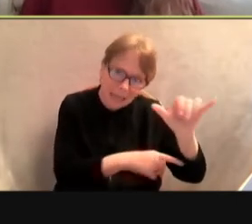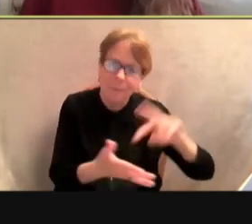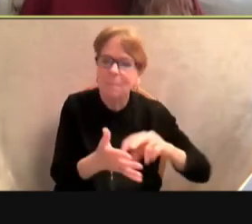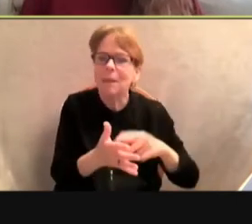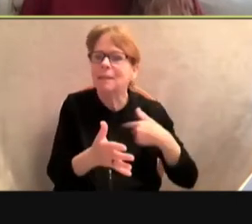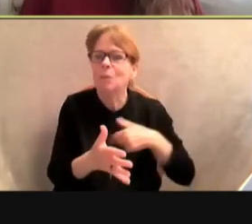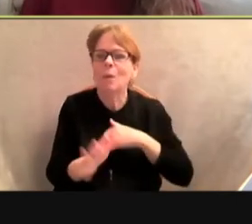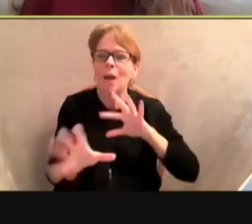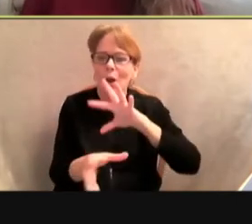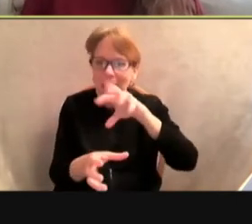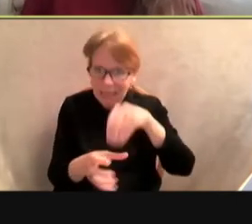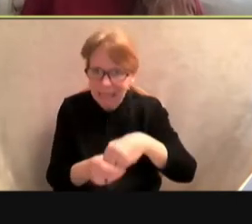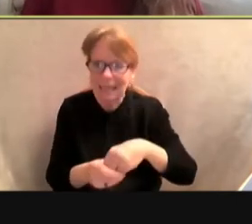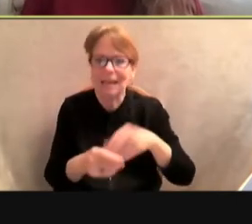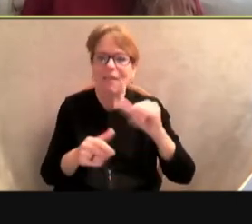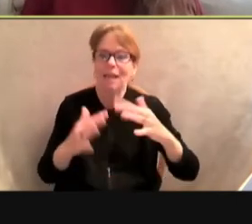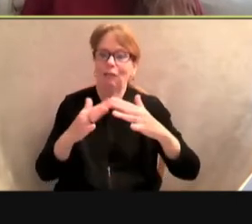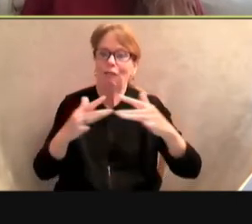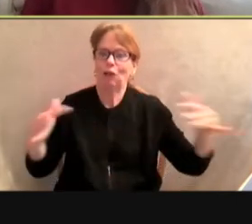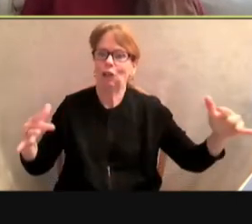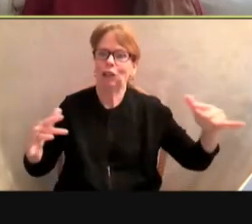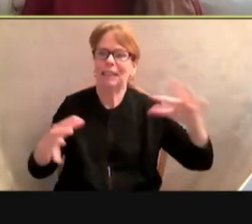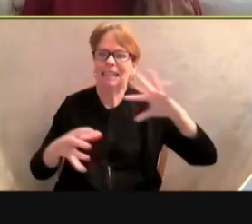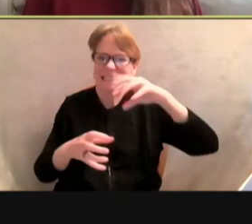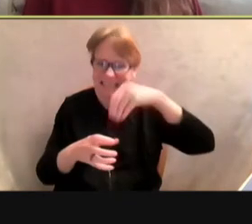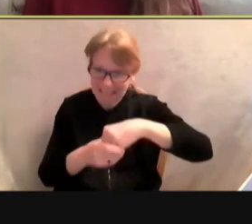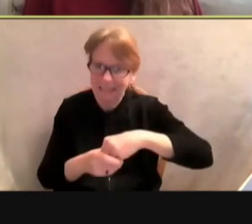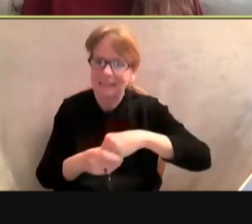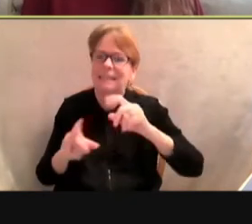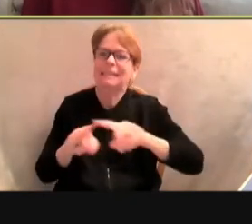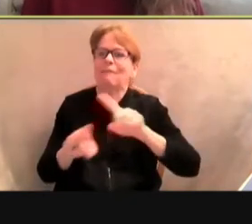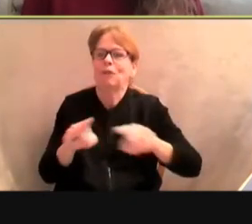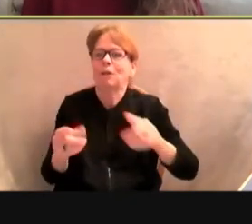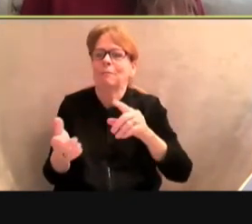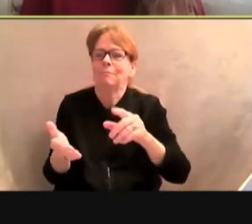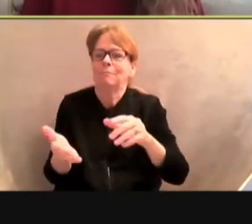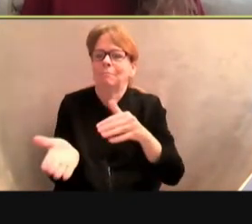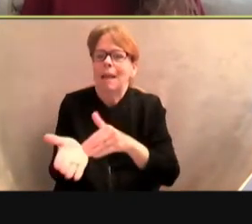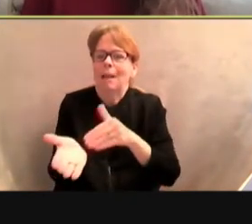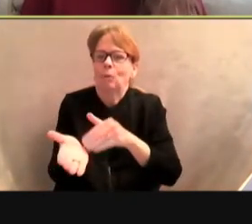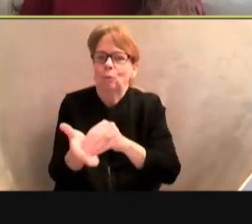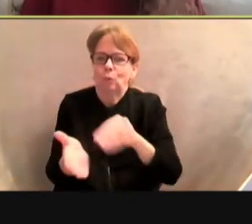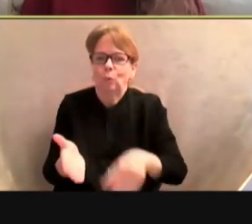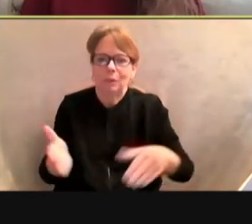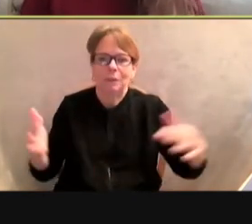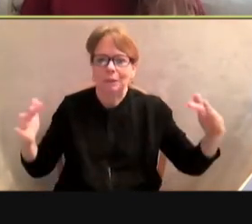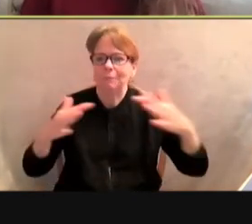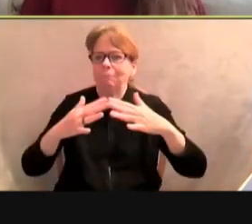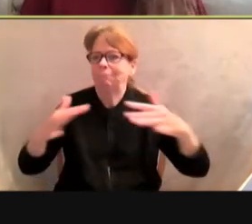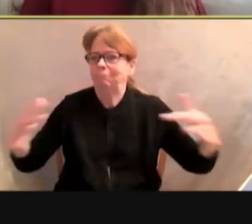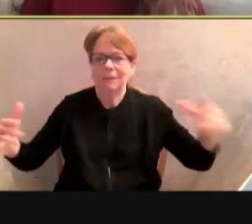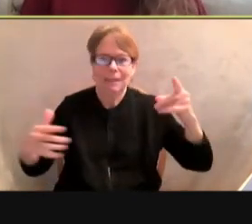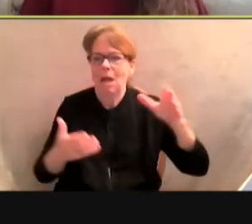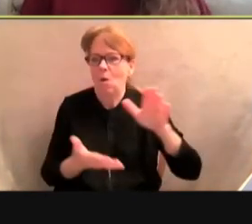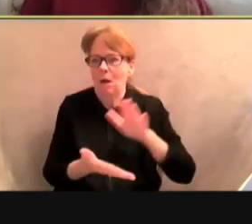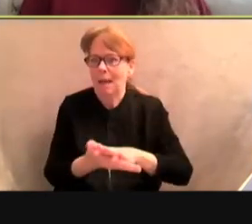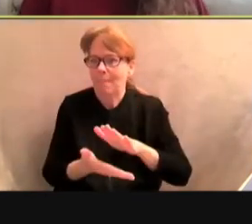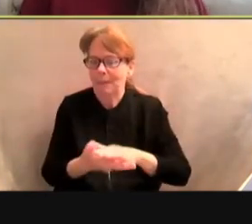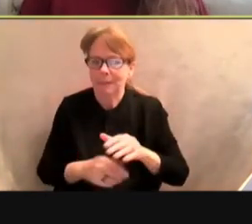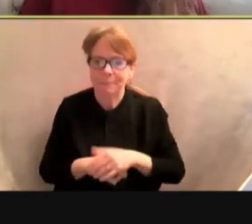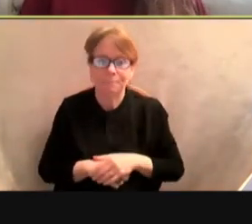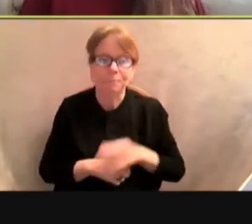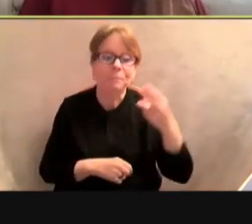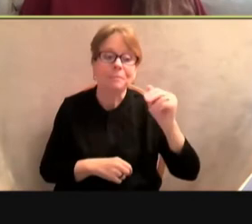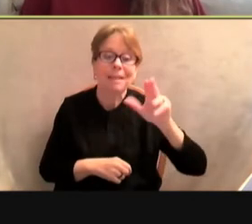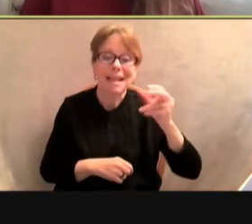that strengthens the medical student community on our campus. So Hatched is very new. It was founded just in